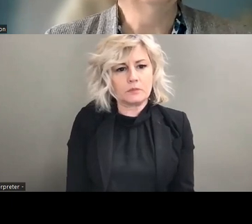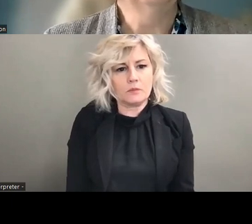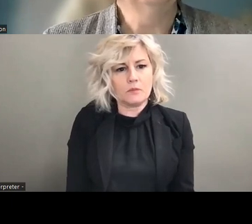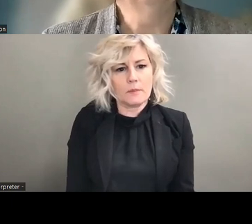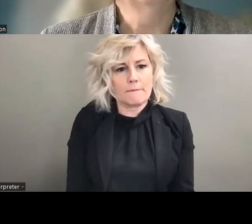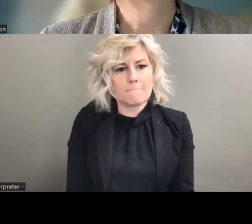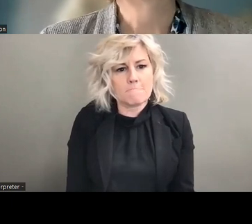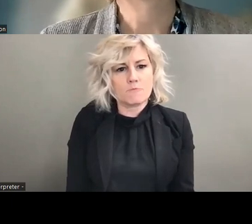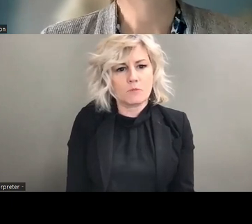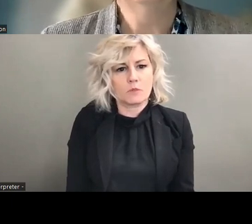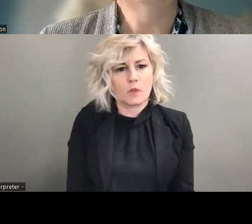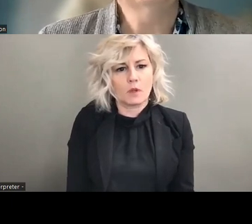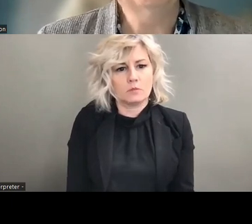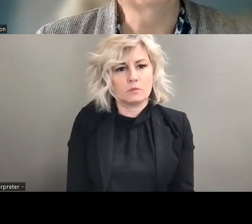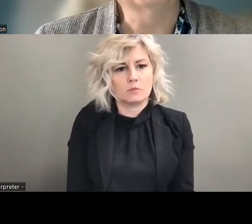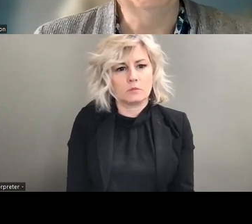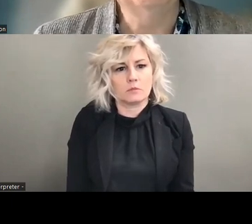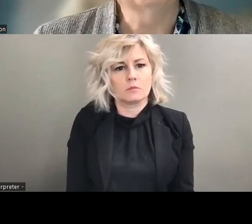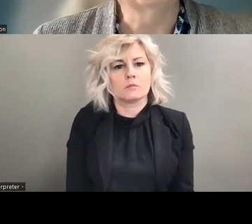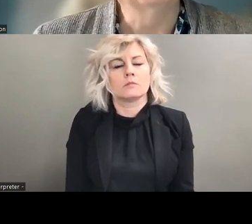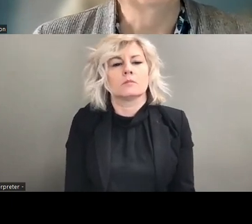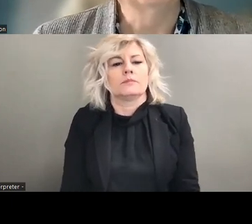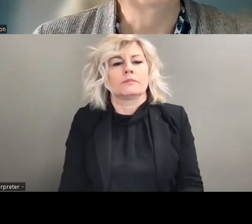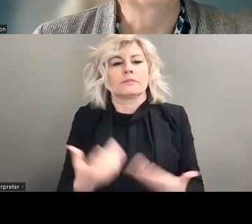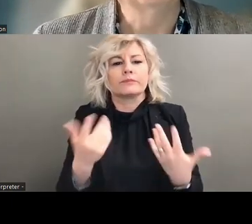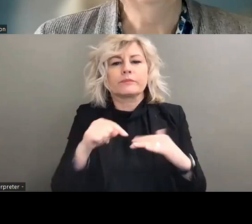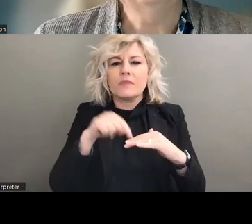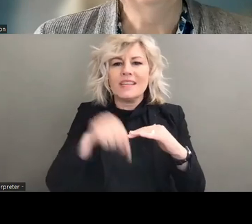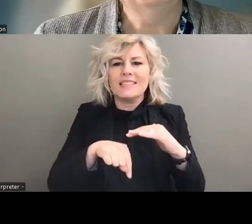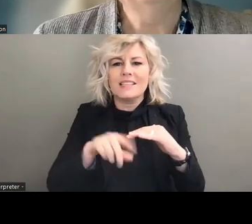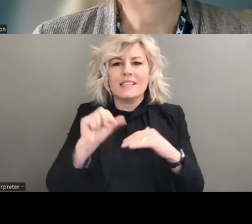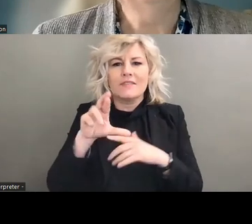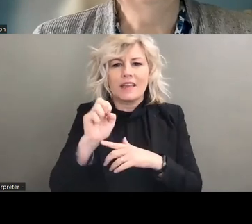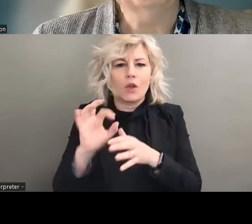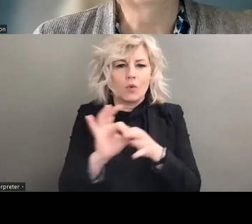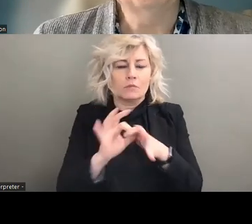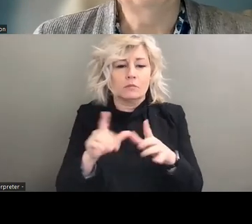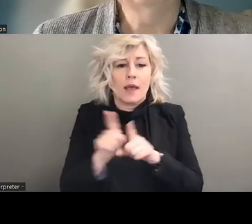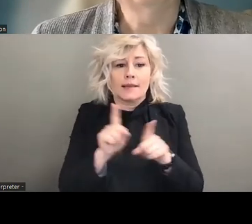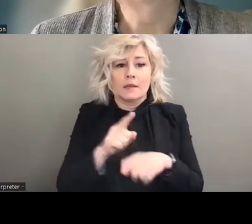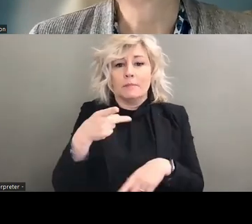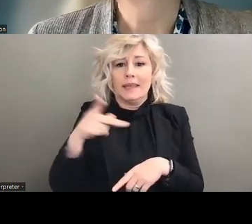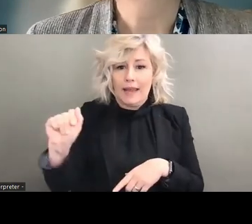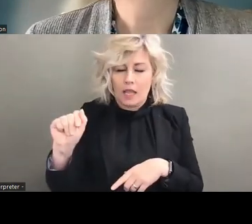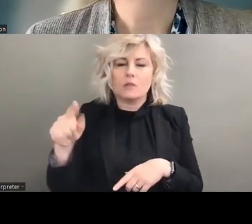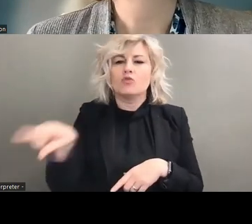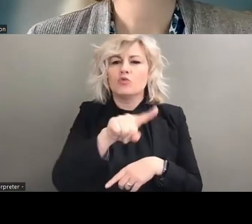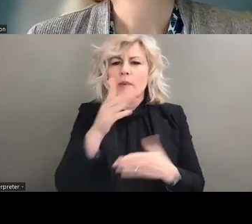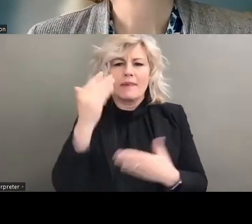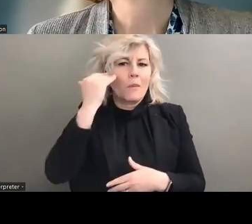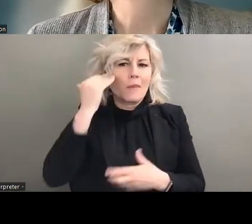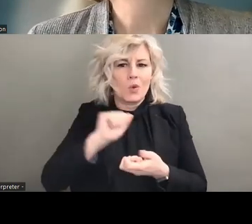Okay. Intensive care coordination. As a PNA, you guys may be familiar with